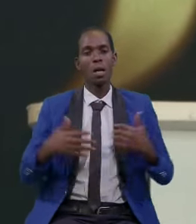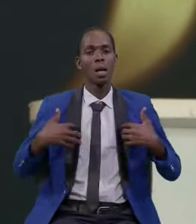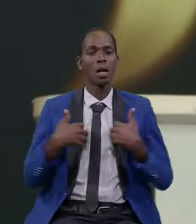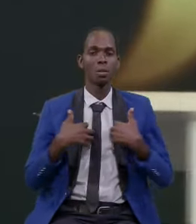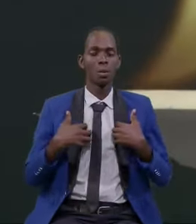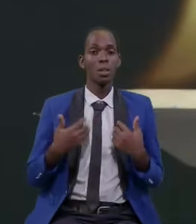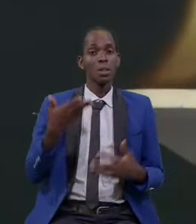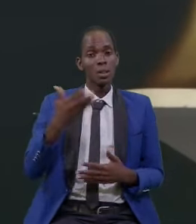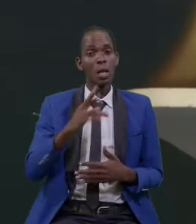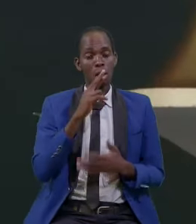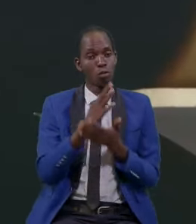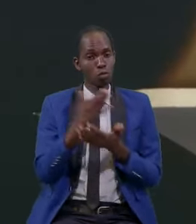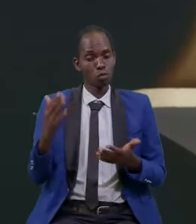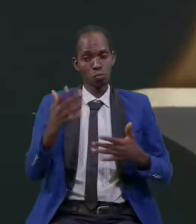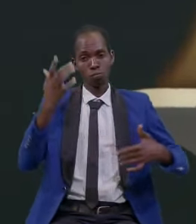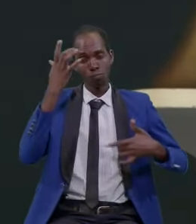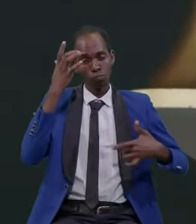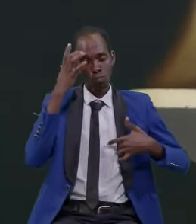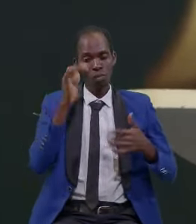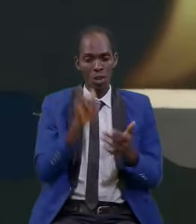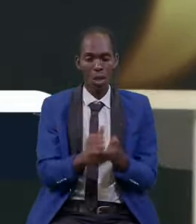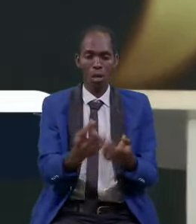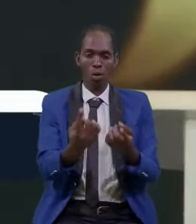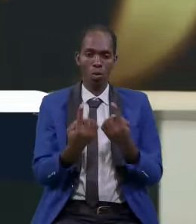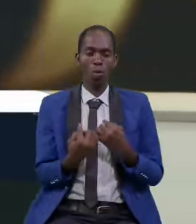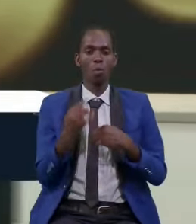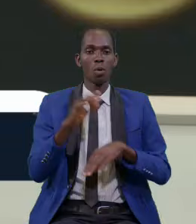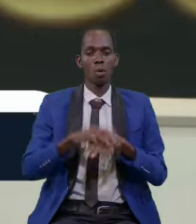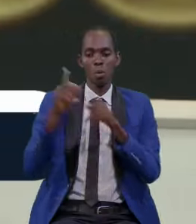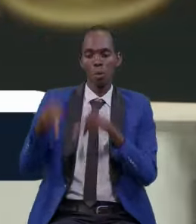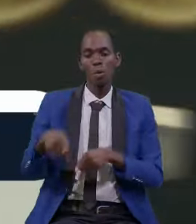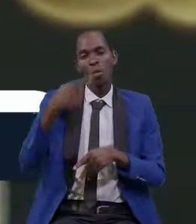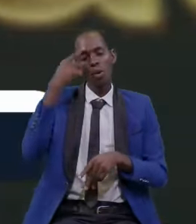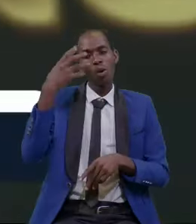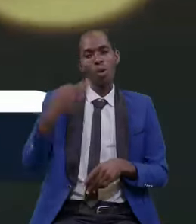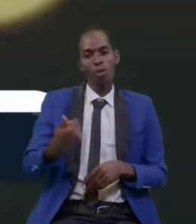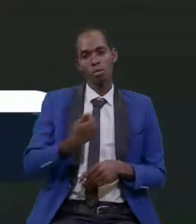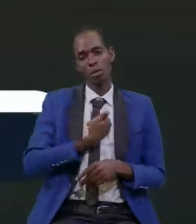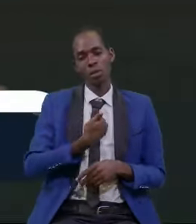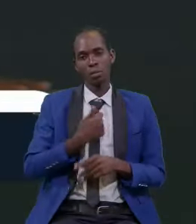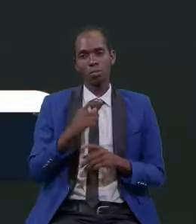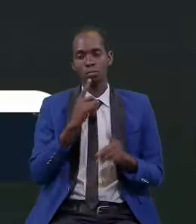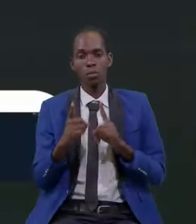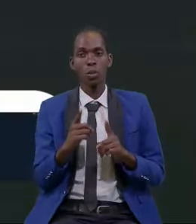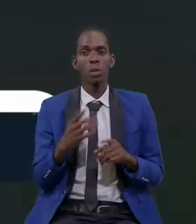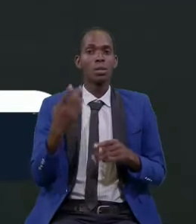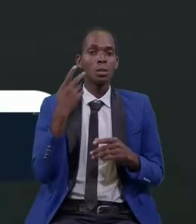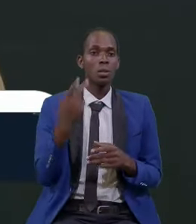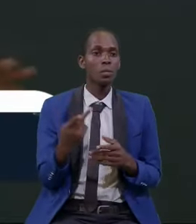The diseases that come because of self. Here comes Gehazi. Look, my